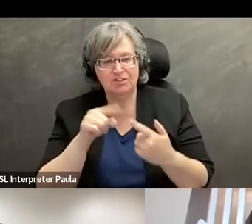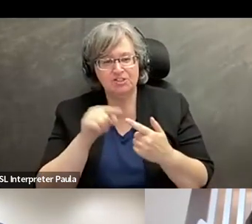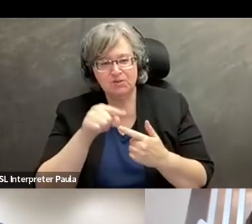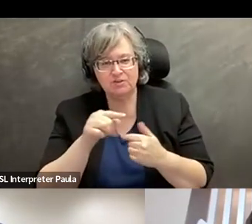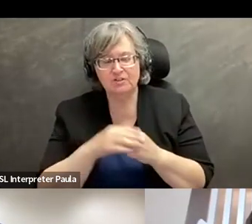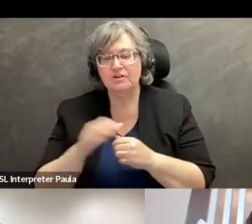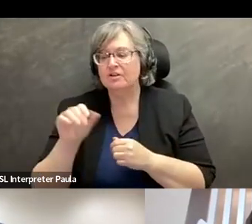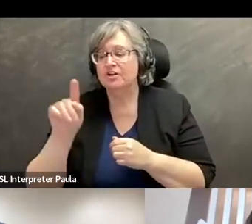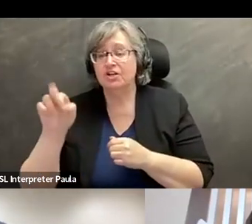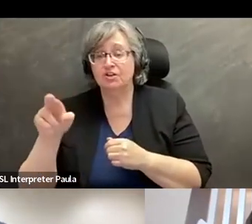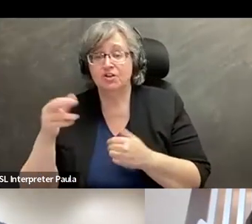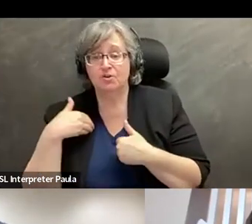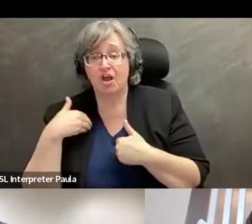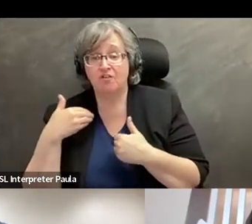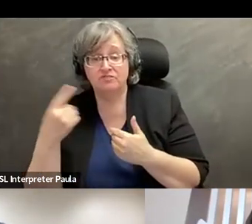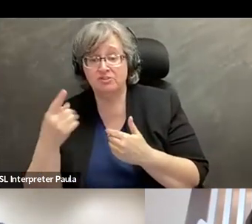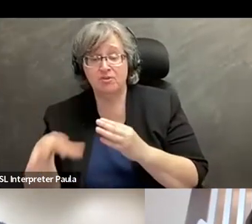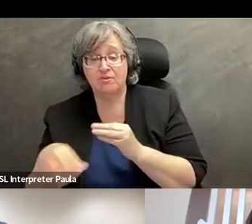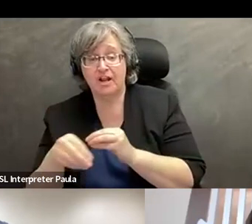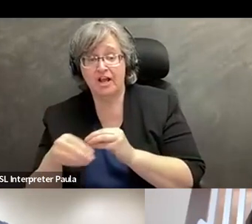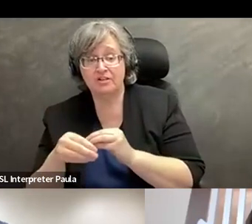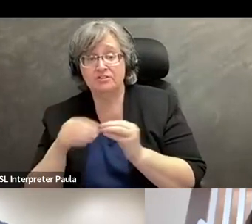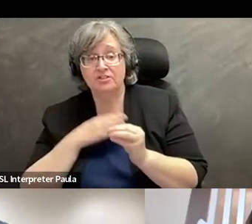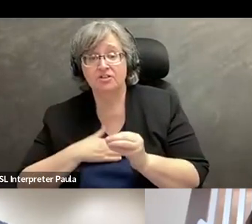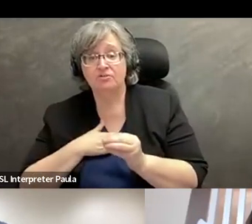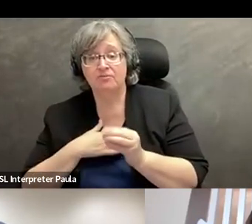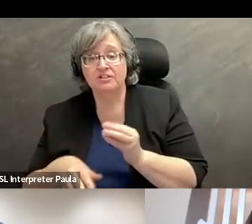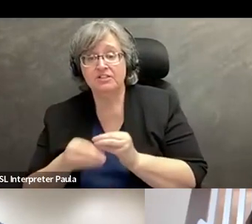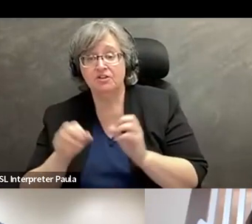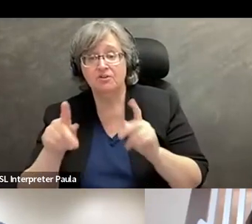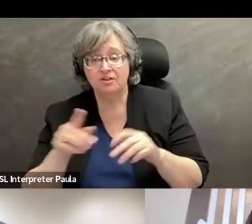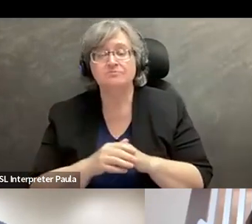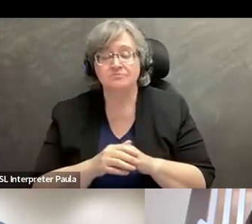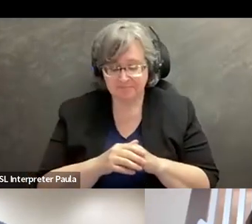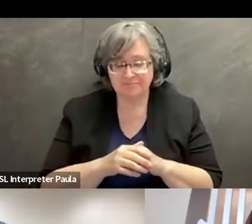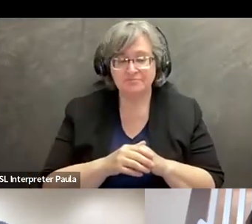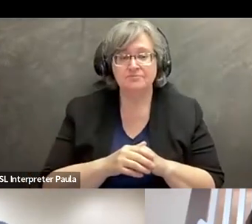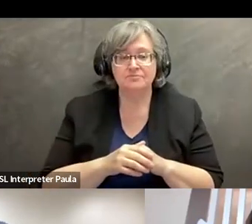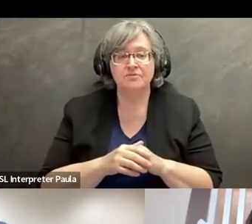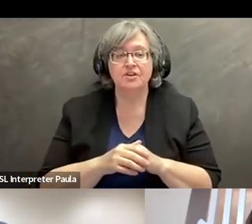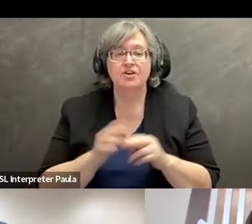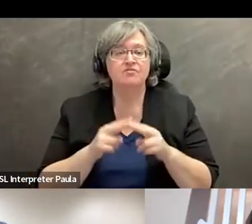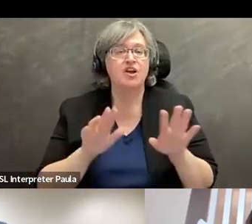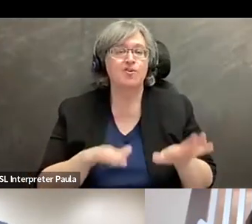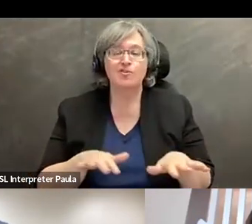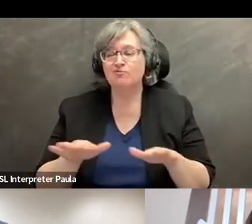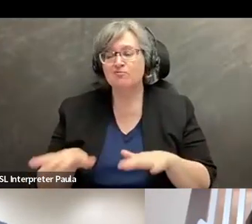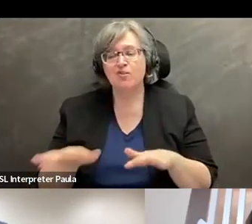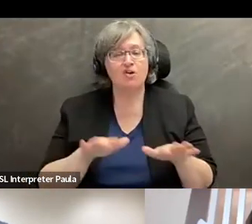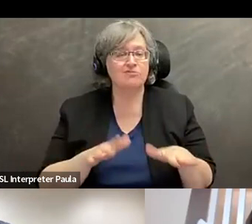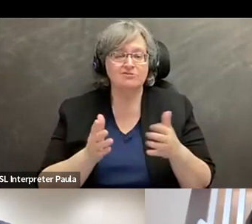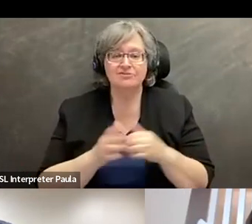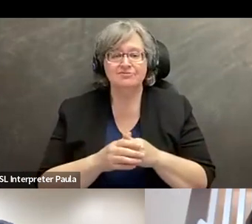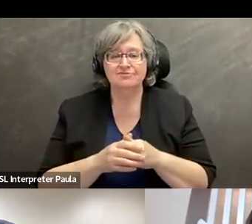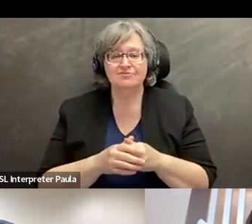And Carter, if you have anything you would like to add, please feel free, okay? So this is very informal. There's no